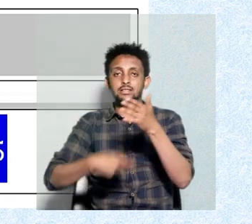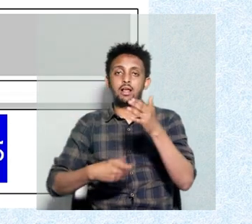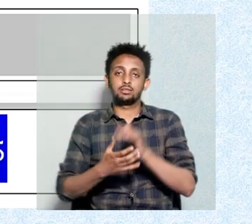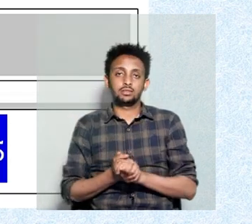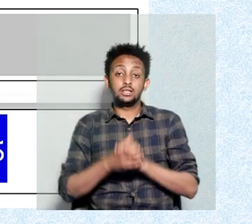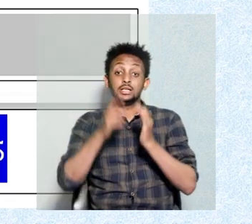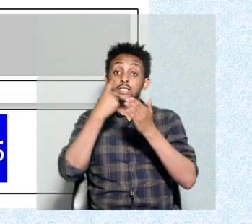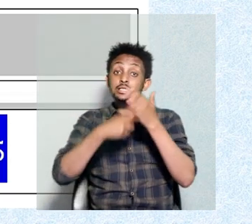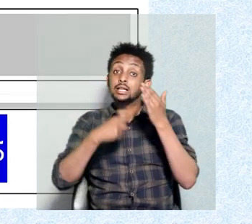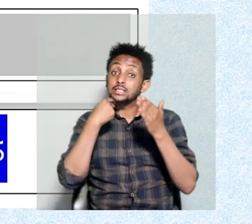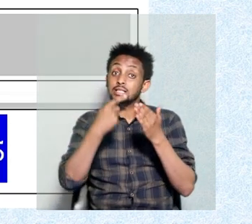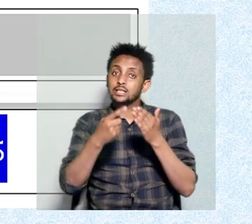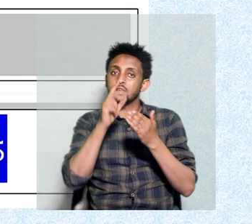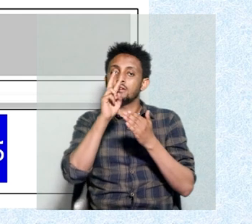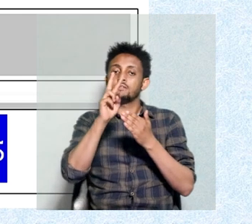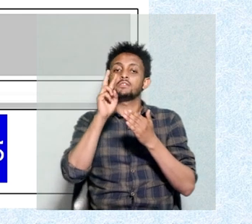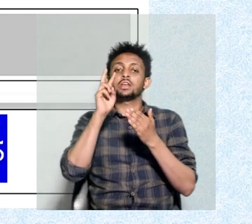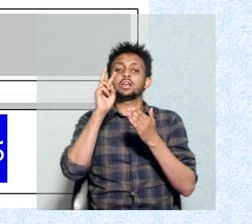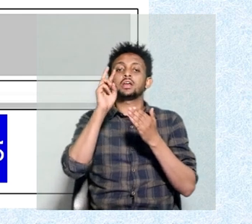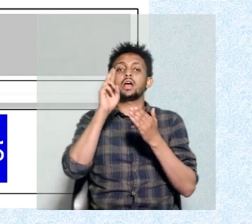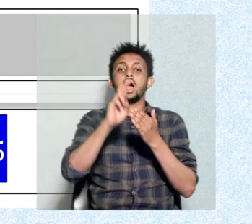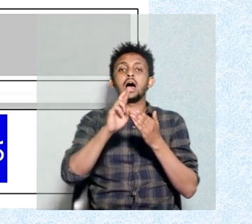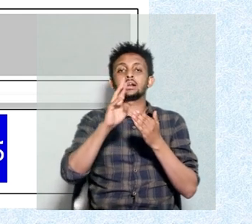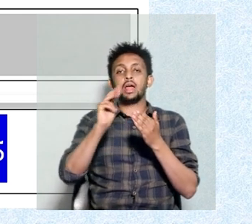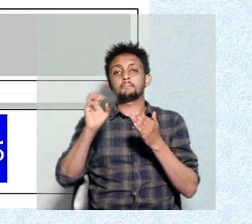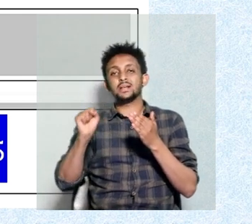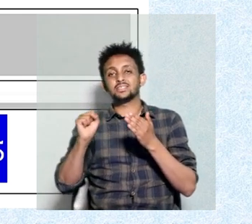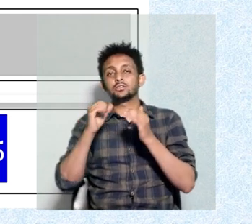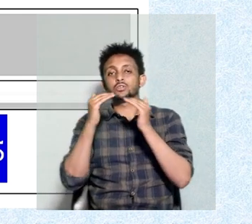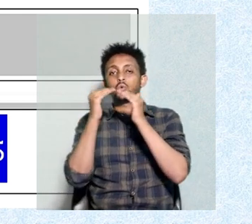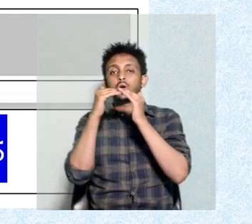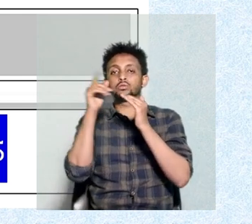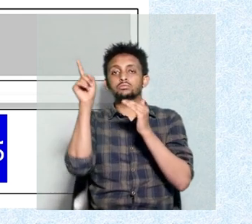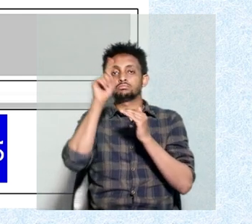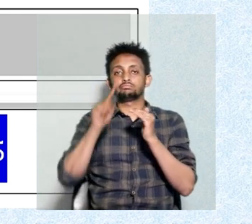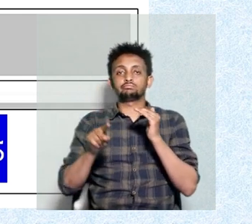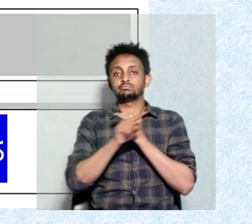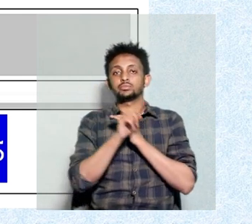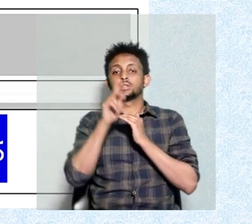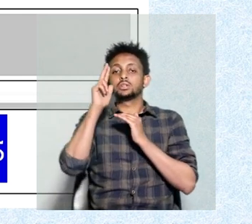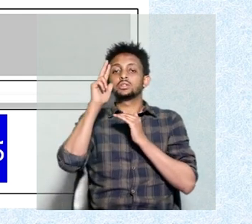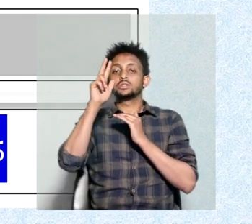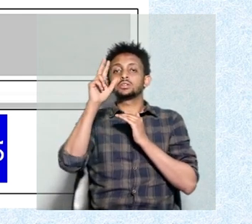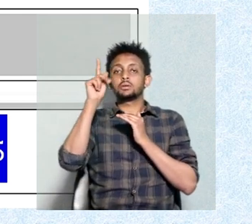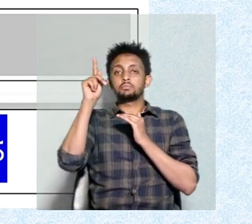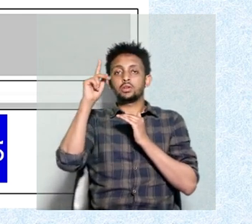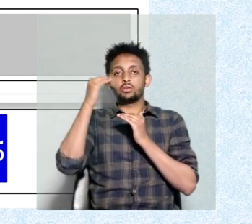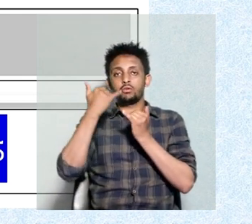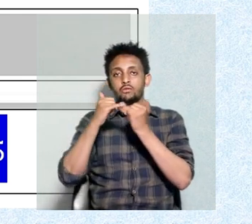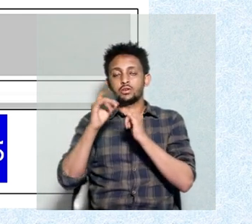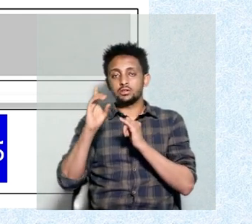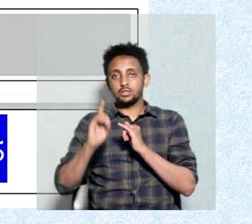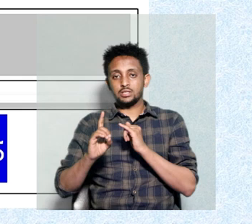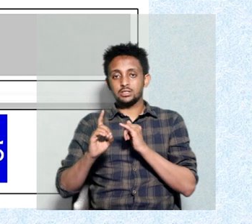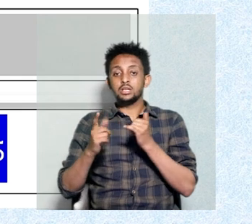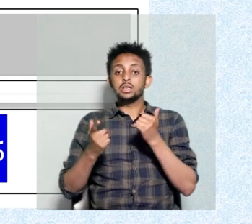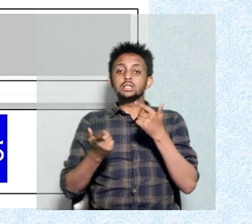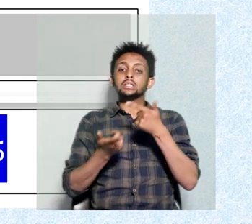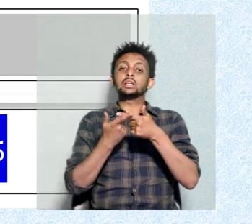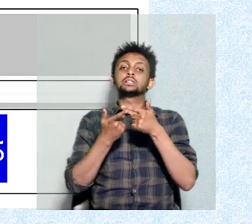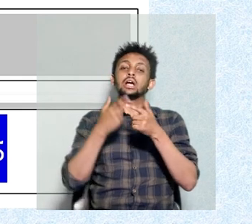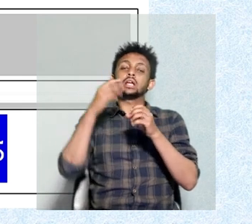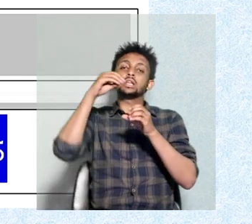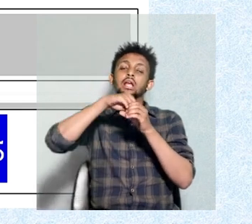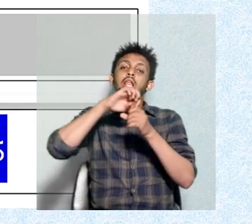So the result says that VRMS is equal to root of 3 times pressure P over rho. The second equation is